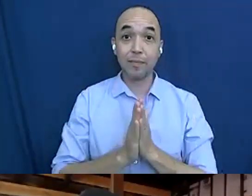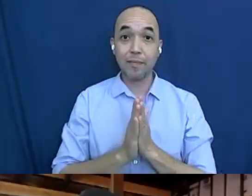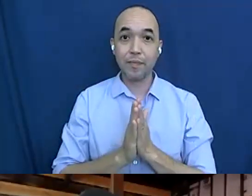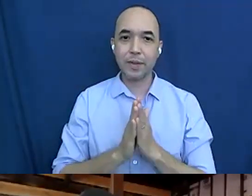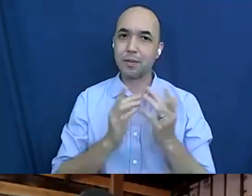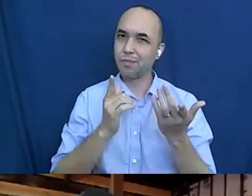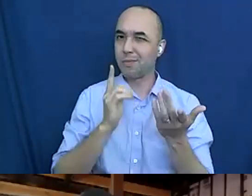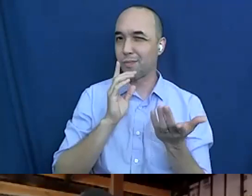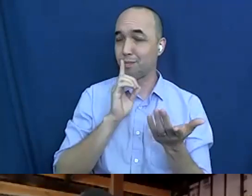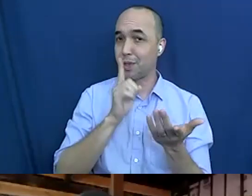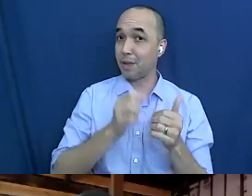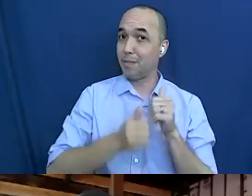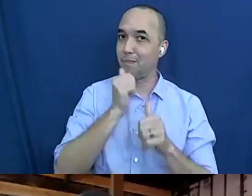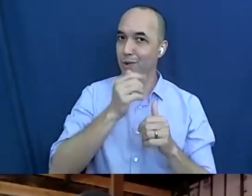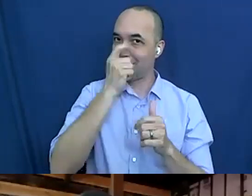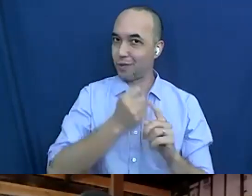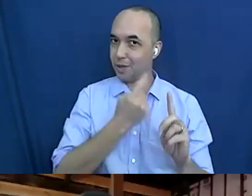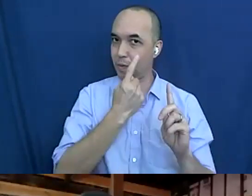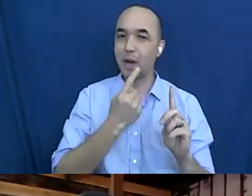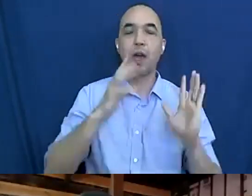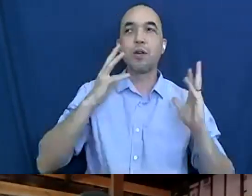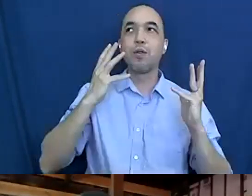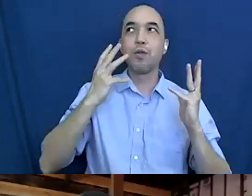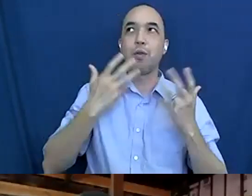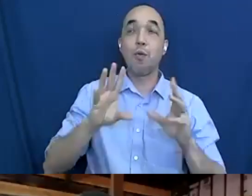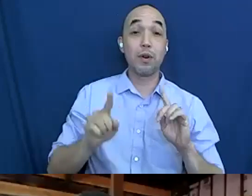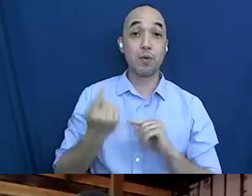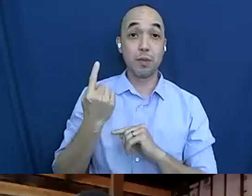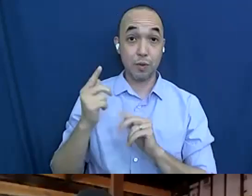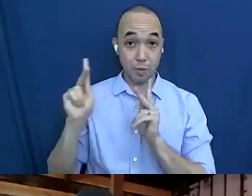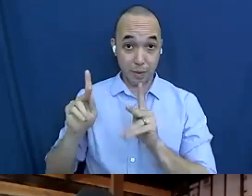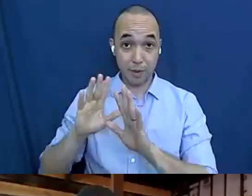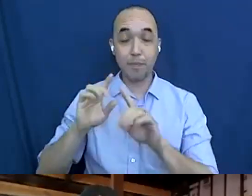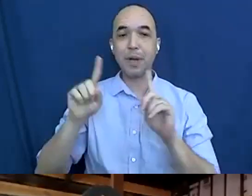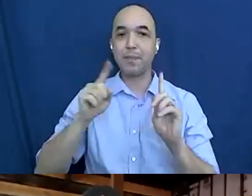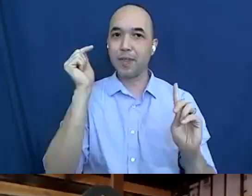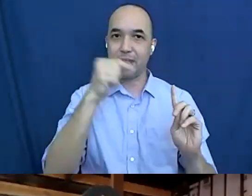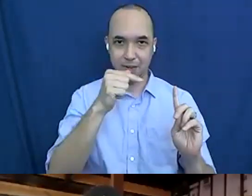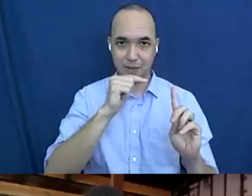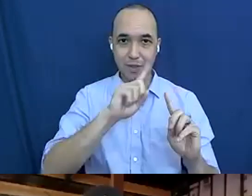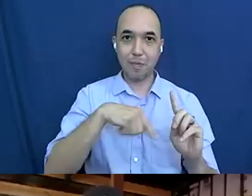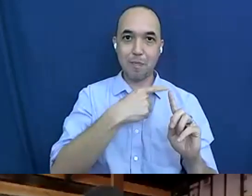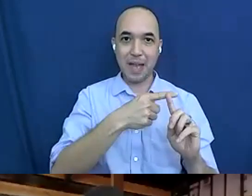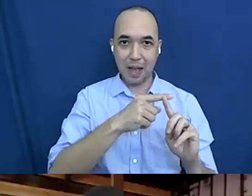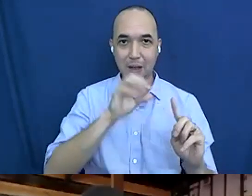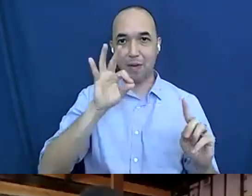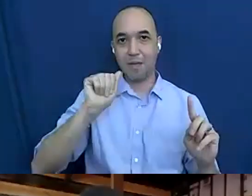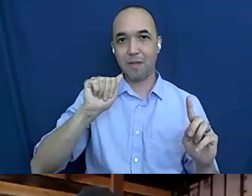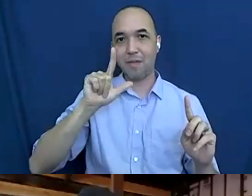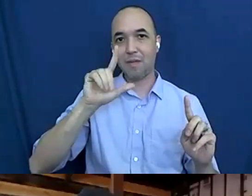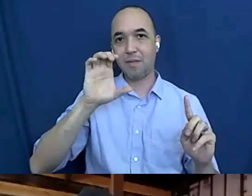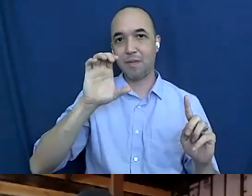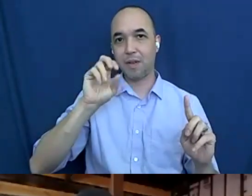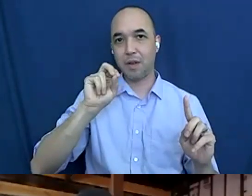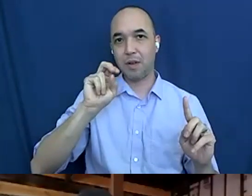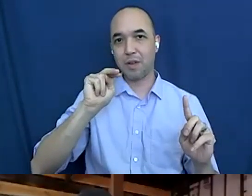interesting, not to insult the other guests, because I'm going to say that on every panel. But this is on falconry. And we have a special